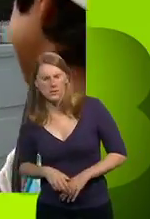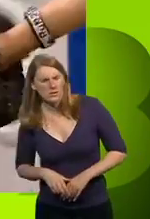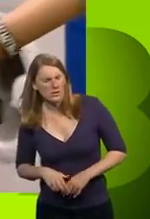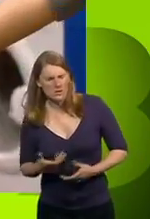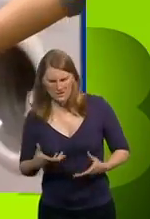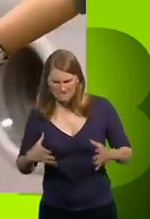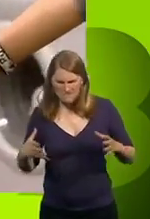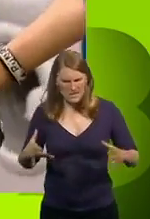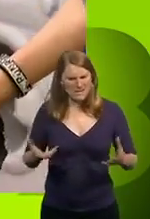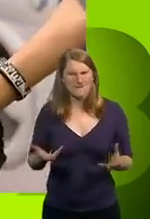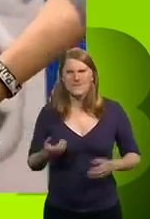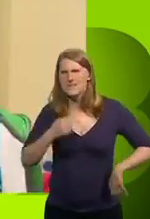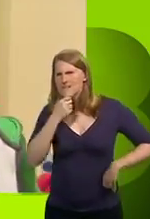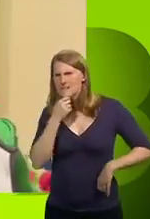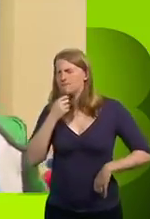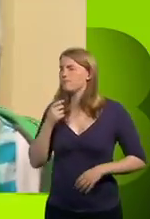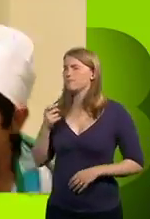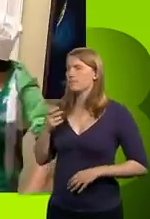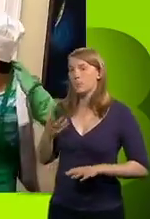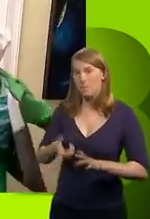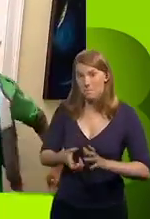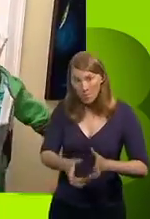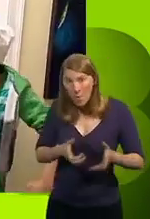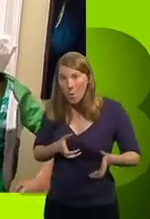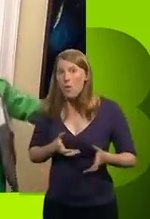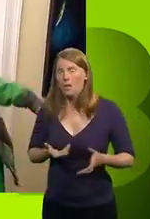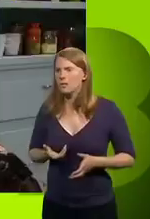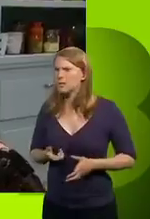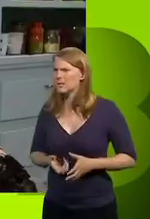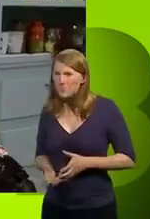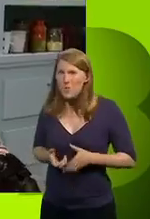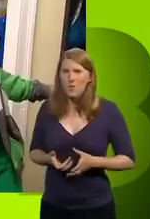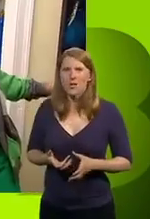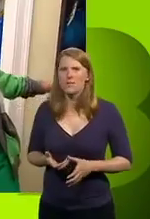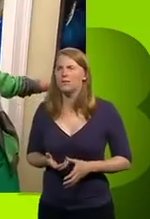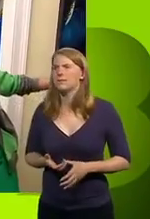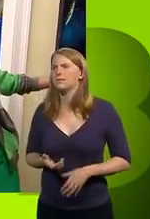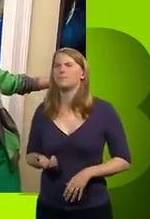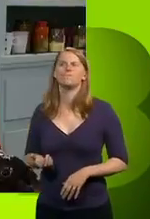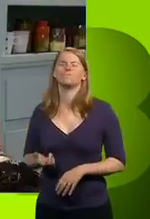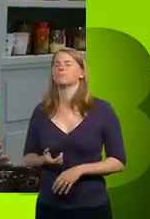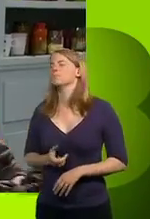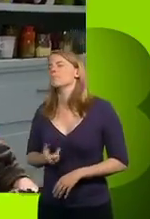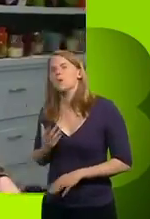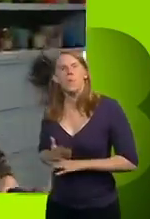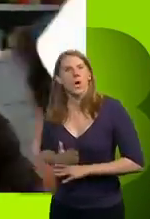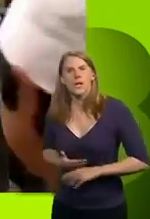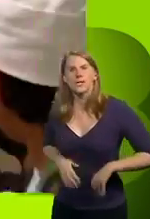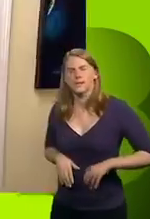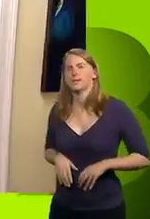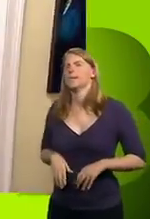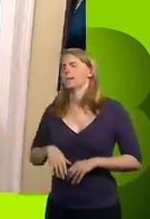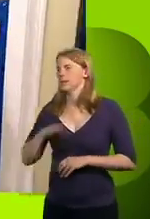Wow, that is some handshake you've got there. Pull it off. Okay. It's not working. I'll go get help.